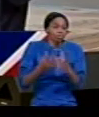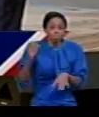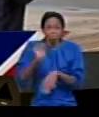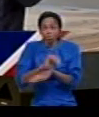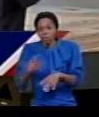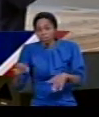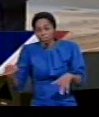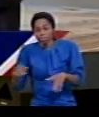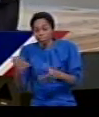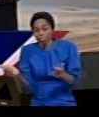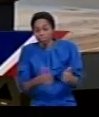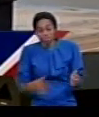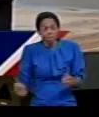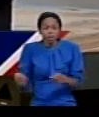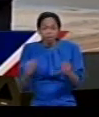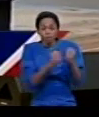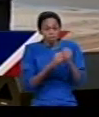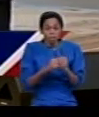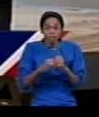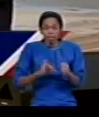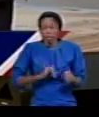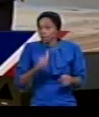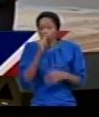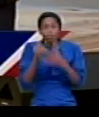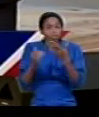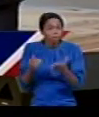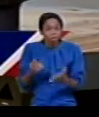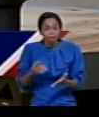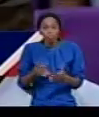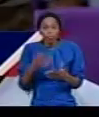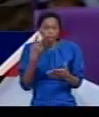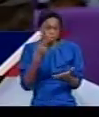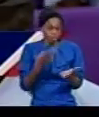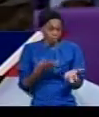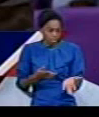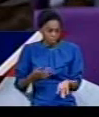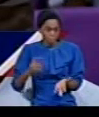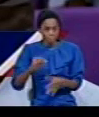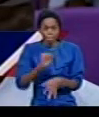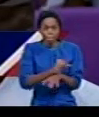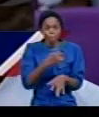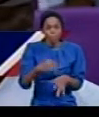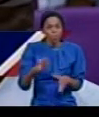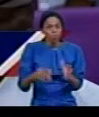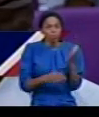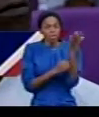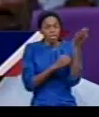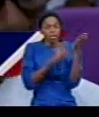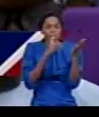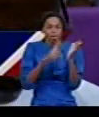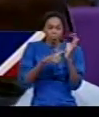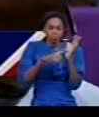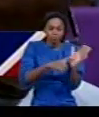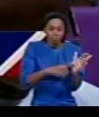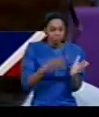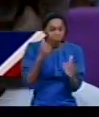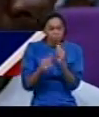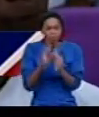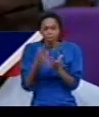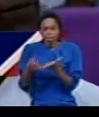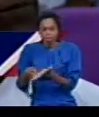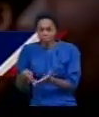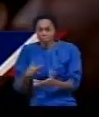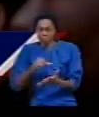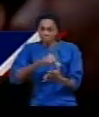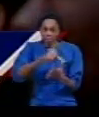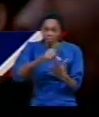everything lumped together. I am not there. Look at this now. The works of the flesh are manifest. Which are these?